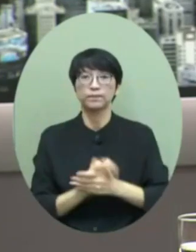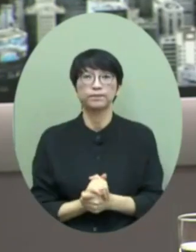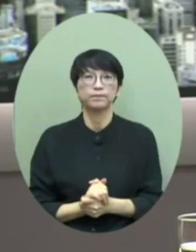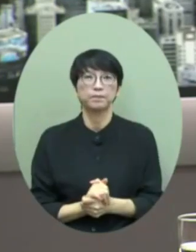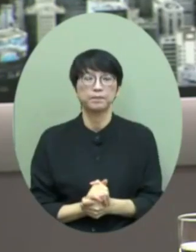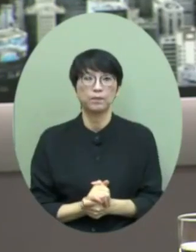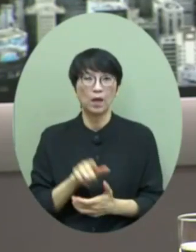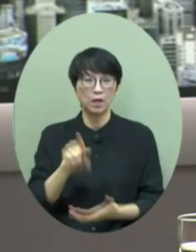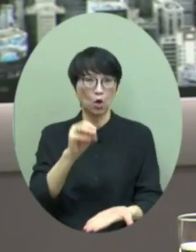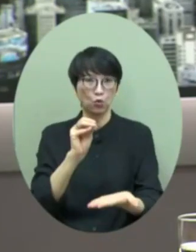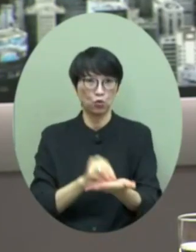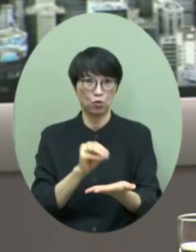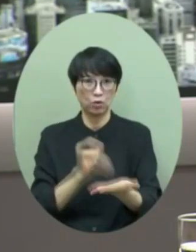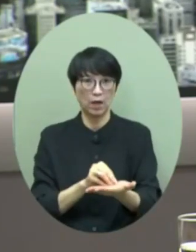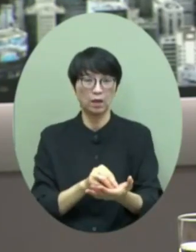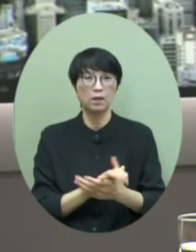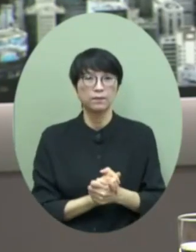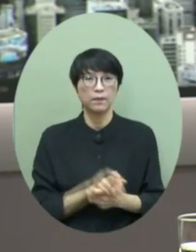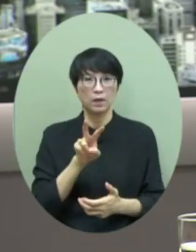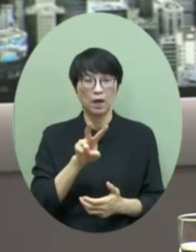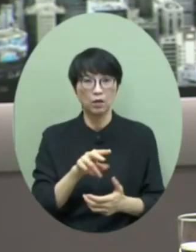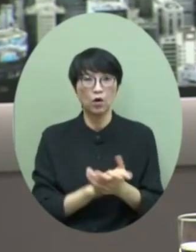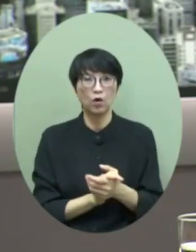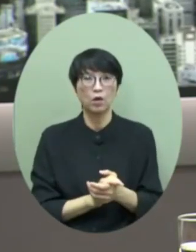it's come into force.